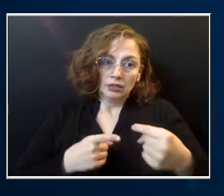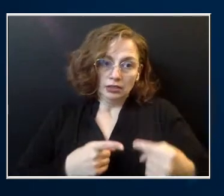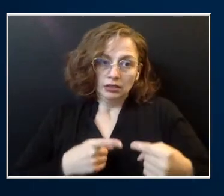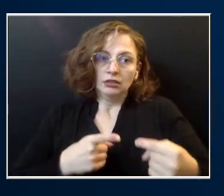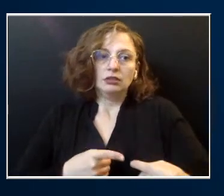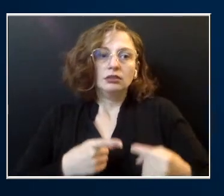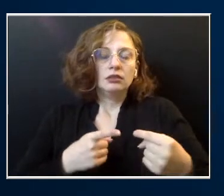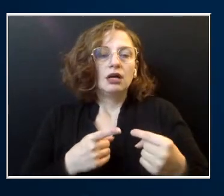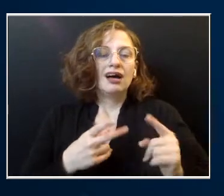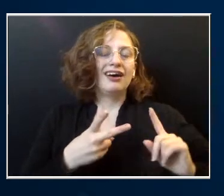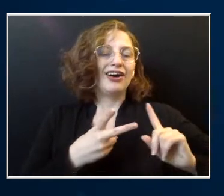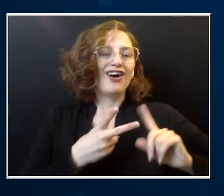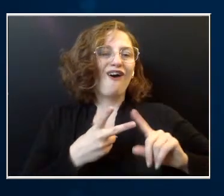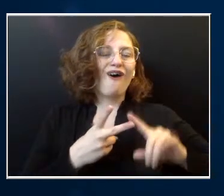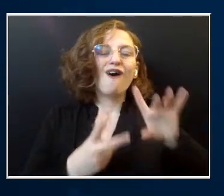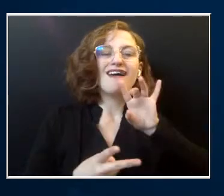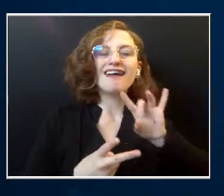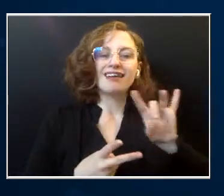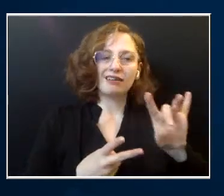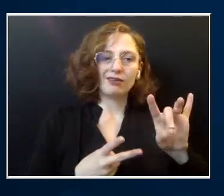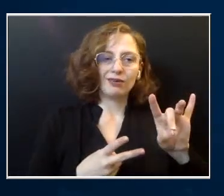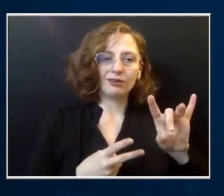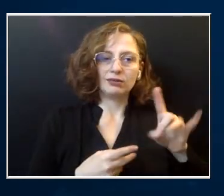fully understand what happened.